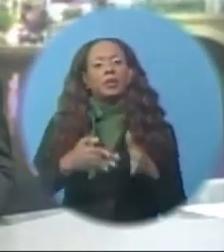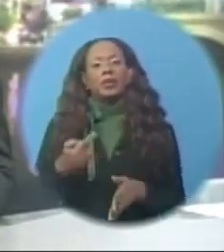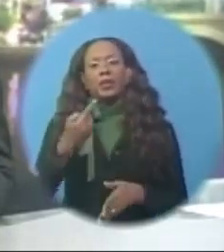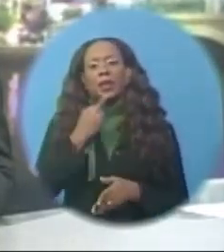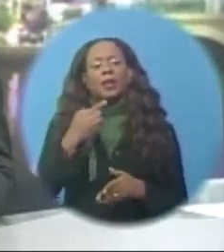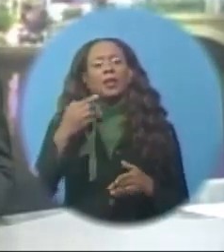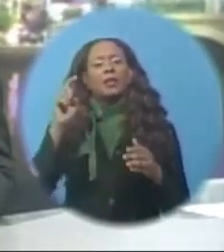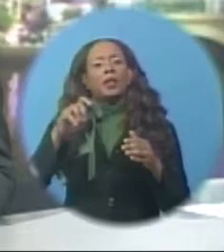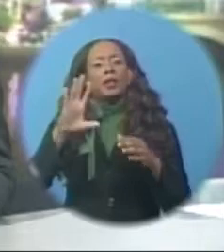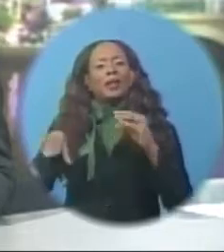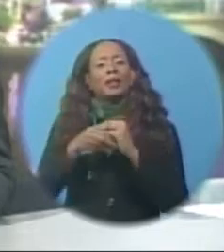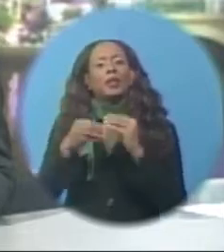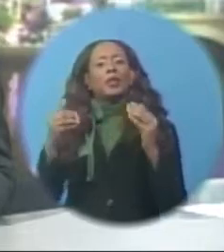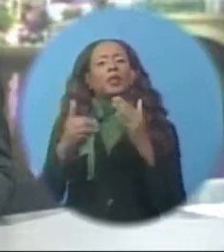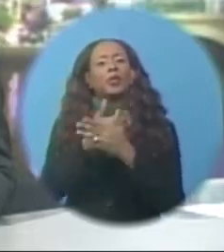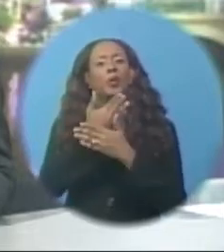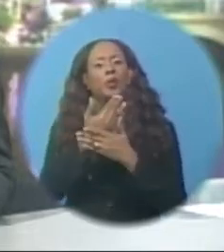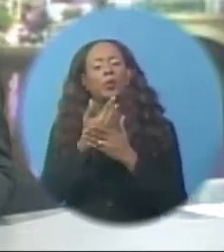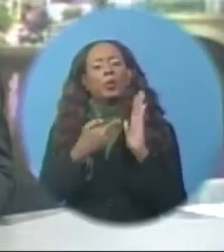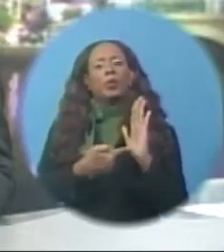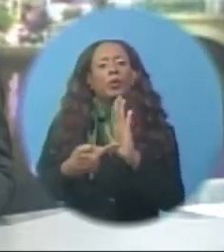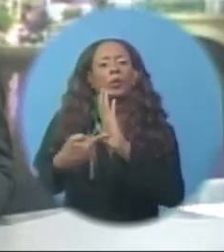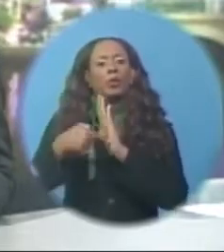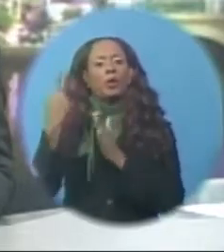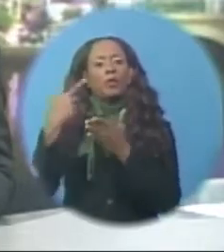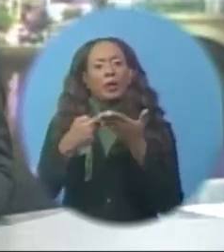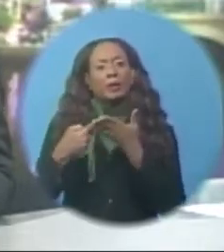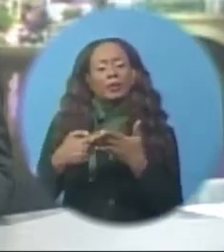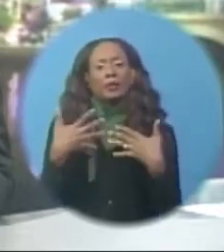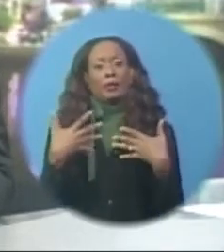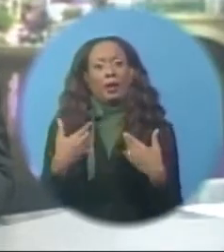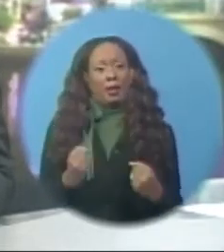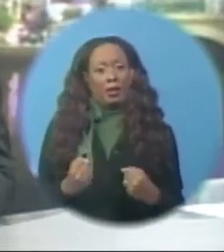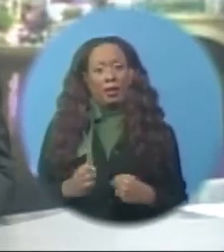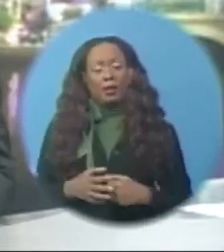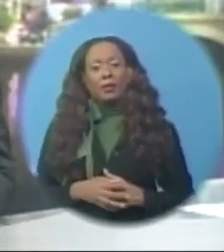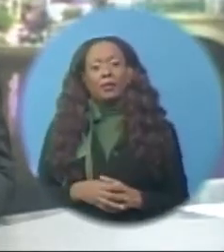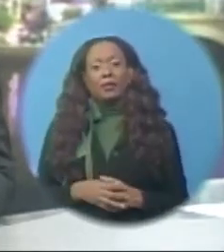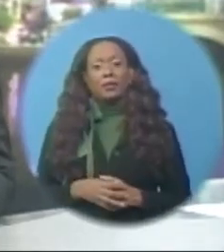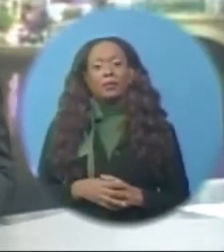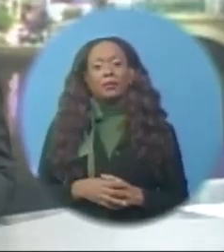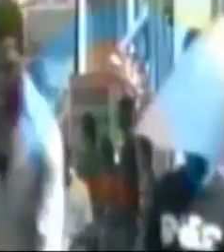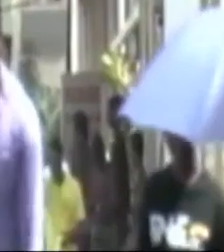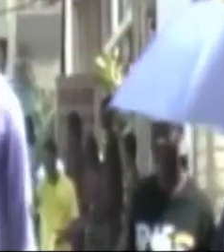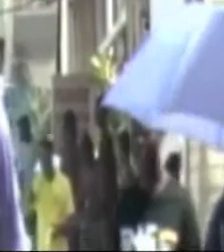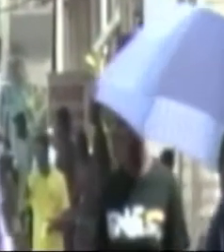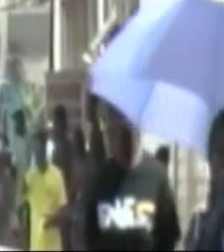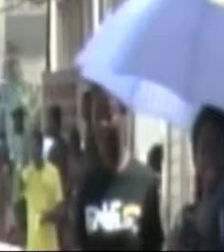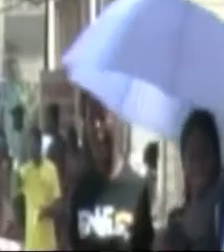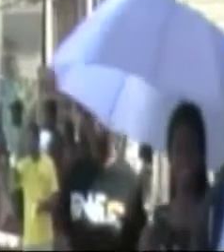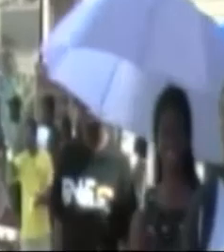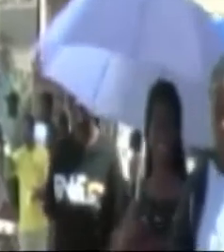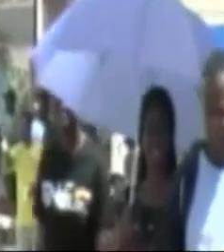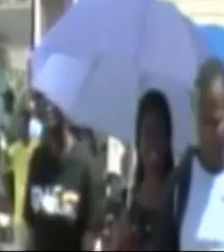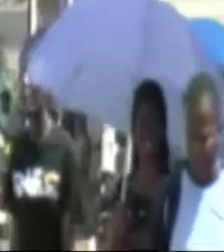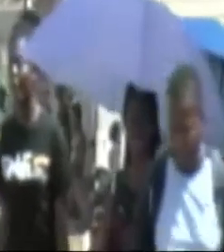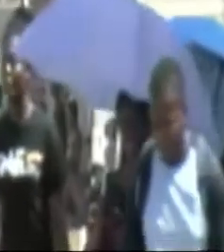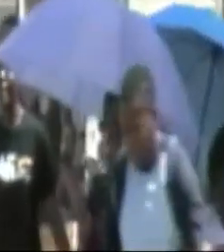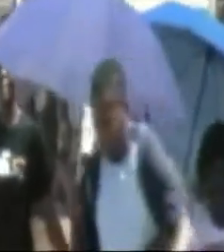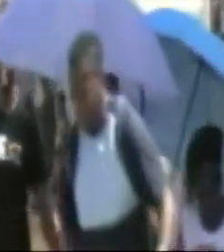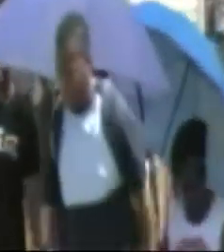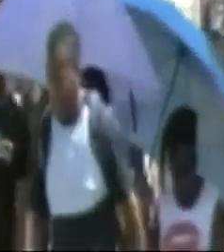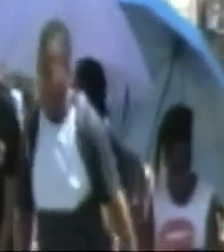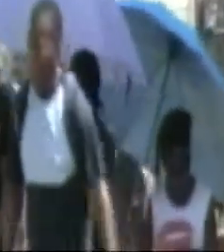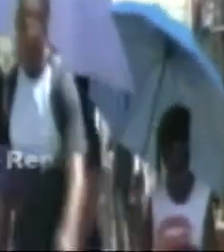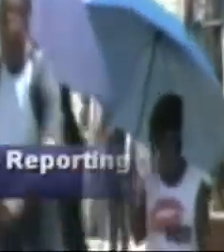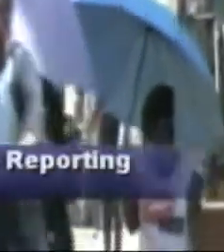new focus to the discussion on health. Kareem Smith reports. The impact of Hurricanes Maria and Irma on